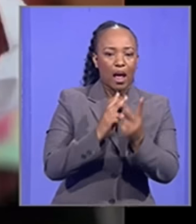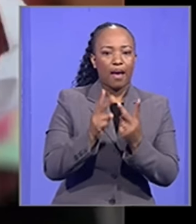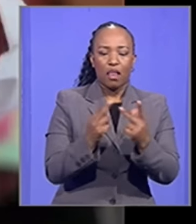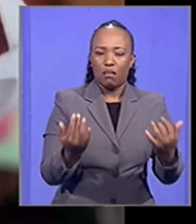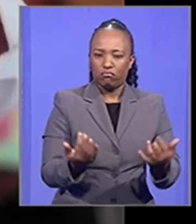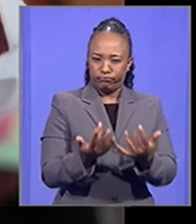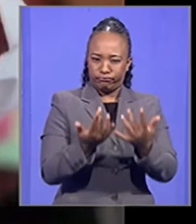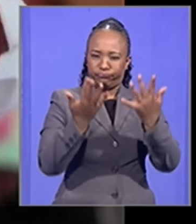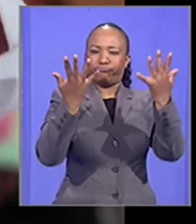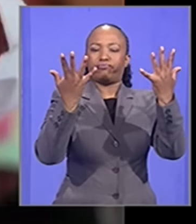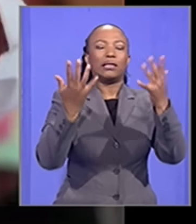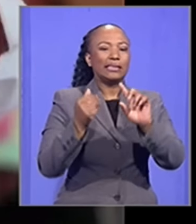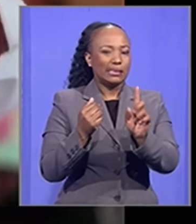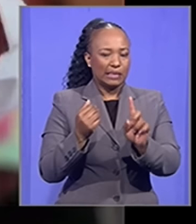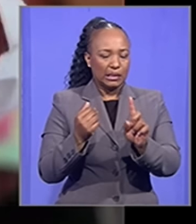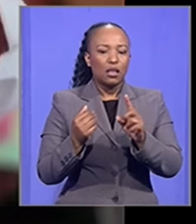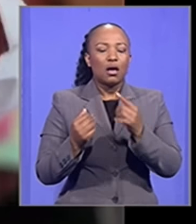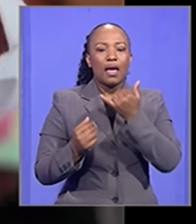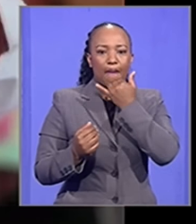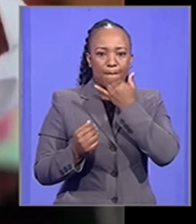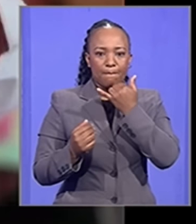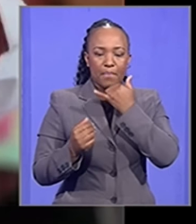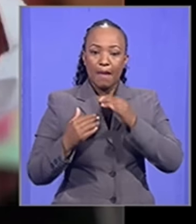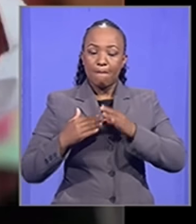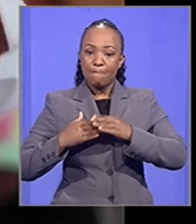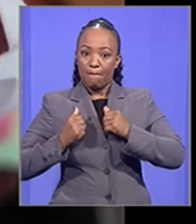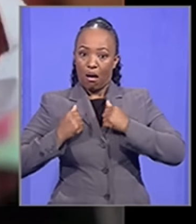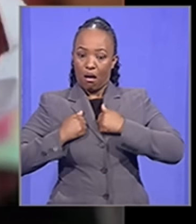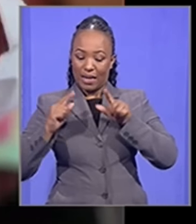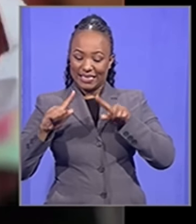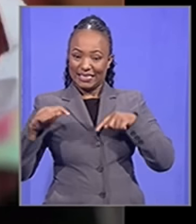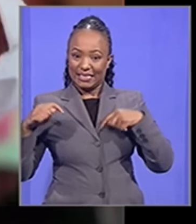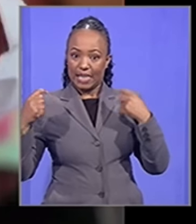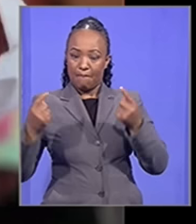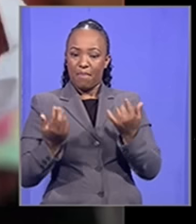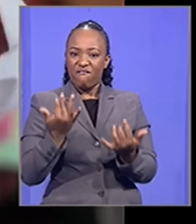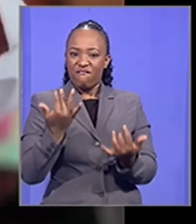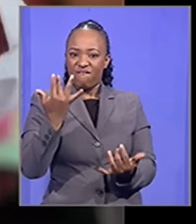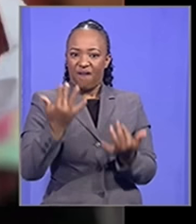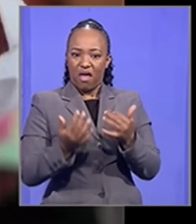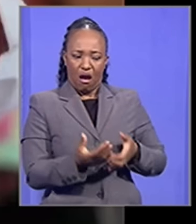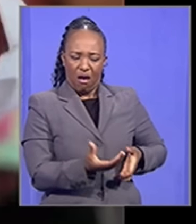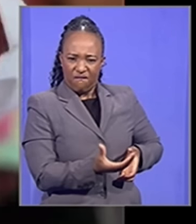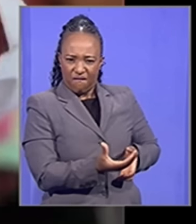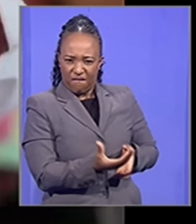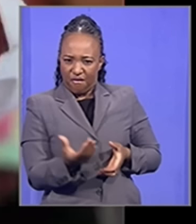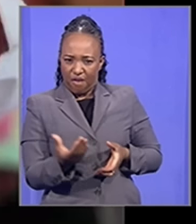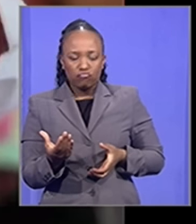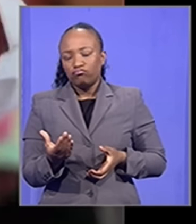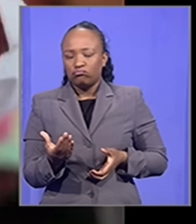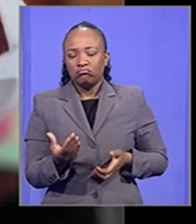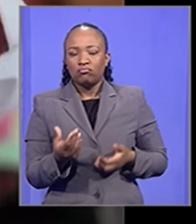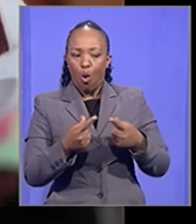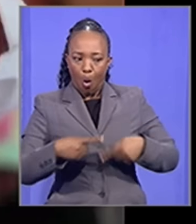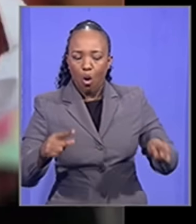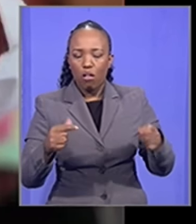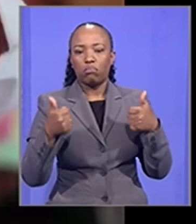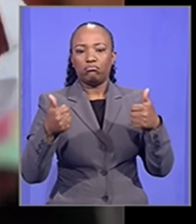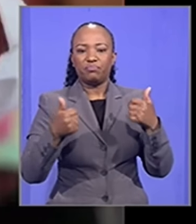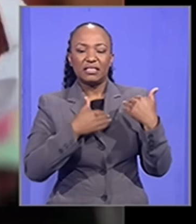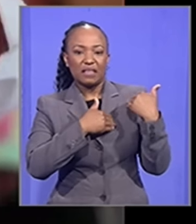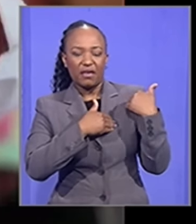now pleased to announce that no members of our firefighting teams were injured yesterday. The only loss that we experienced was